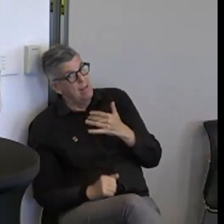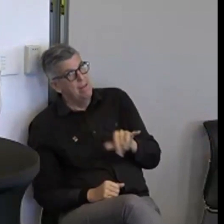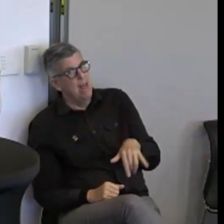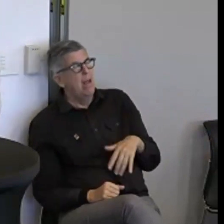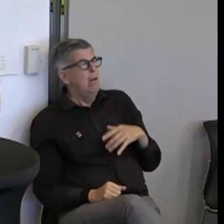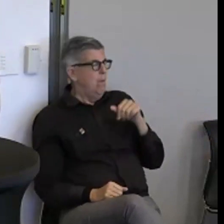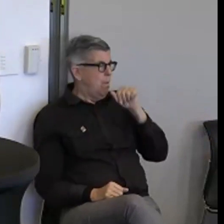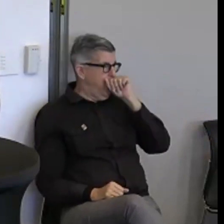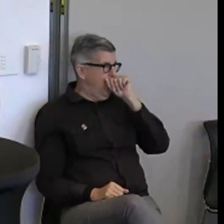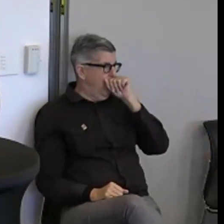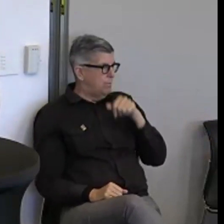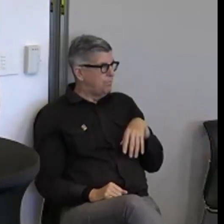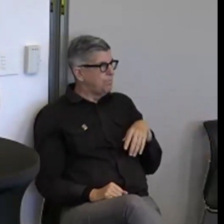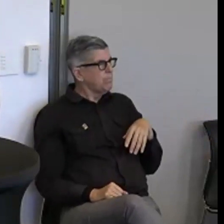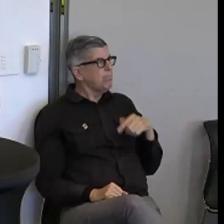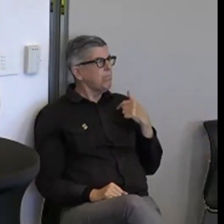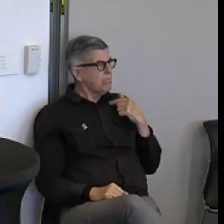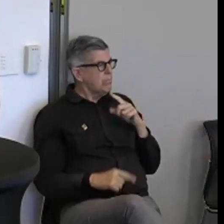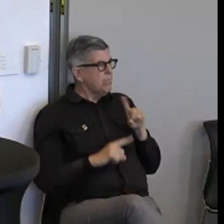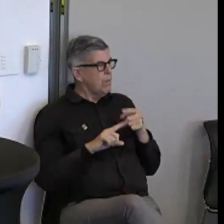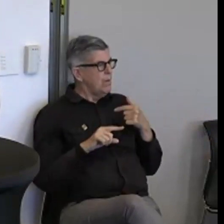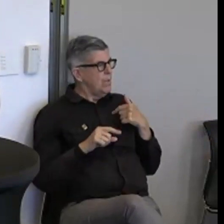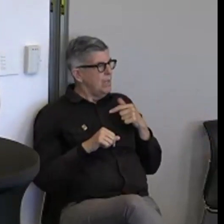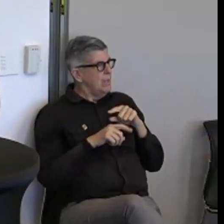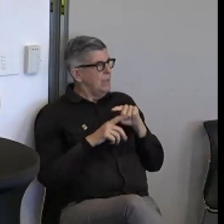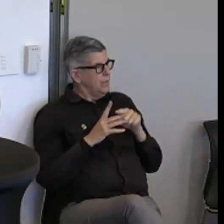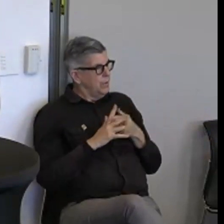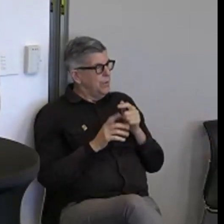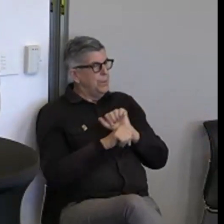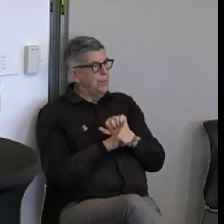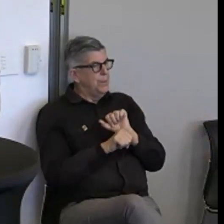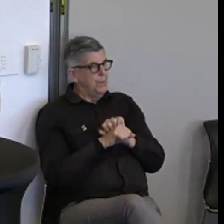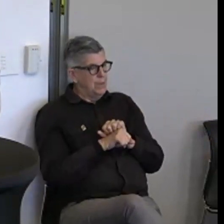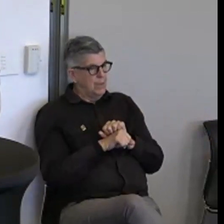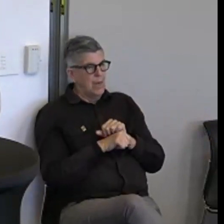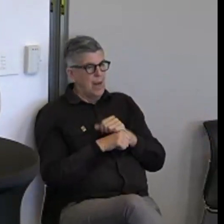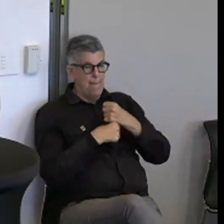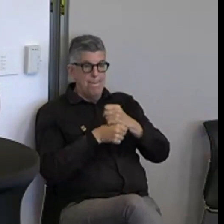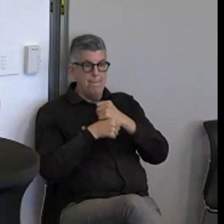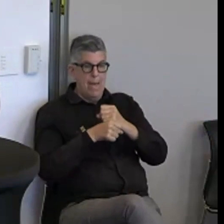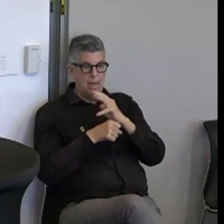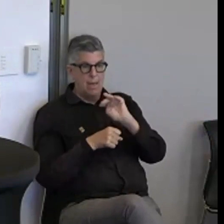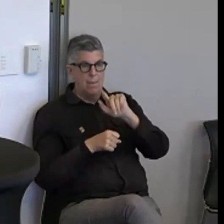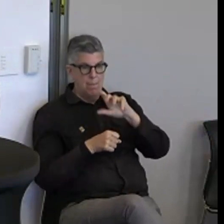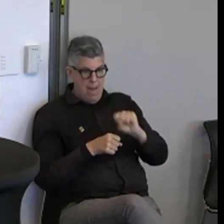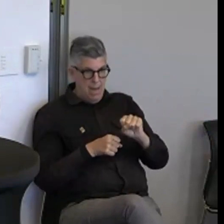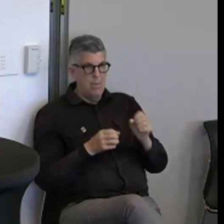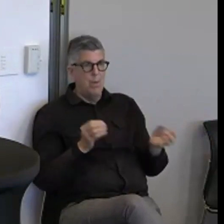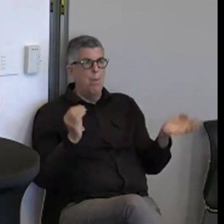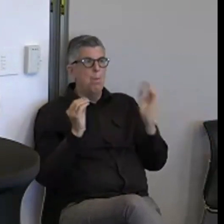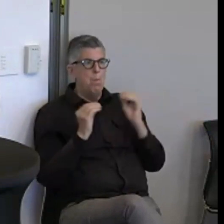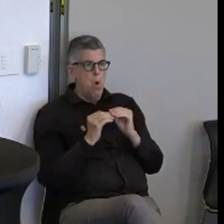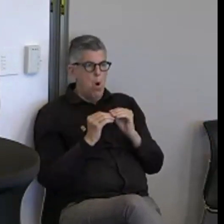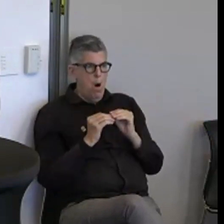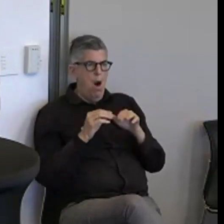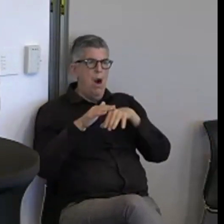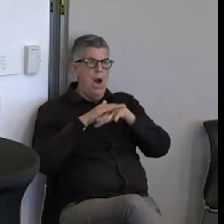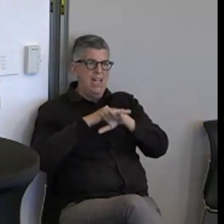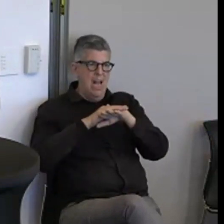of started working on making maps more available to everybody, it